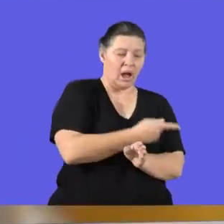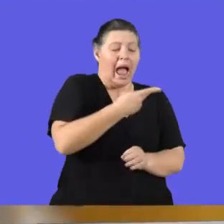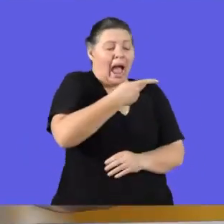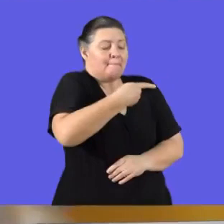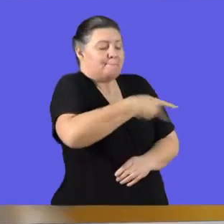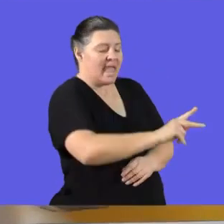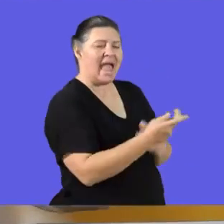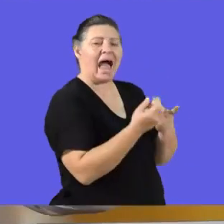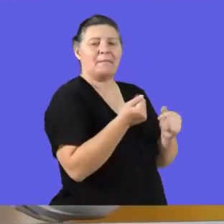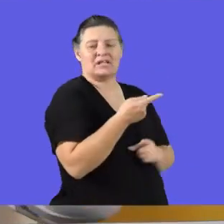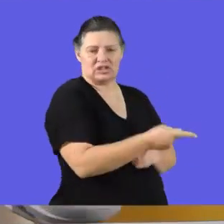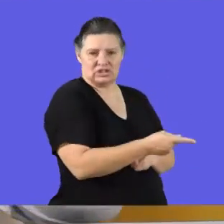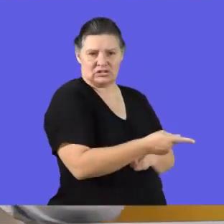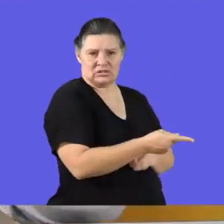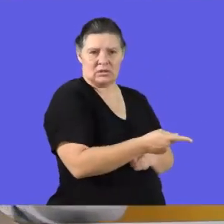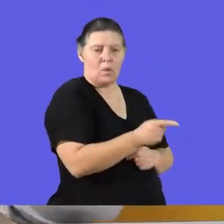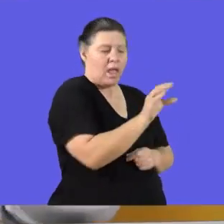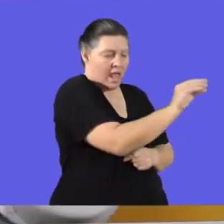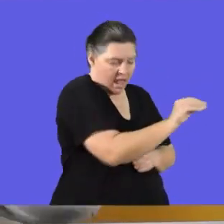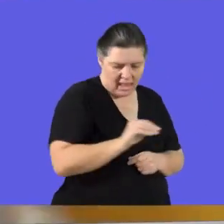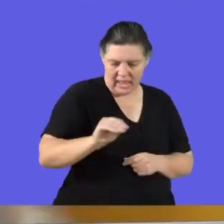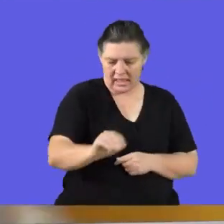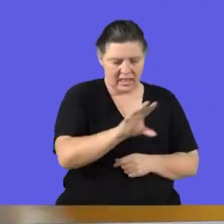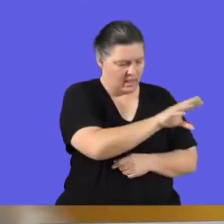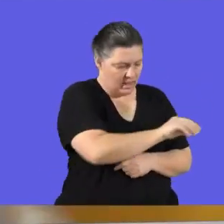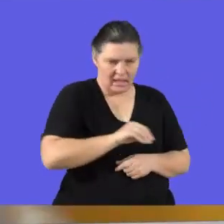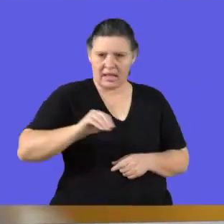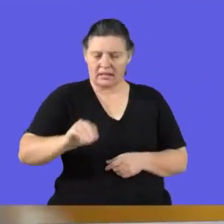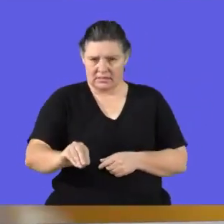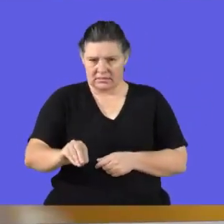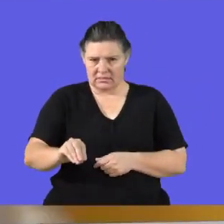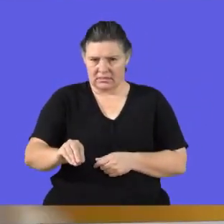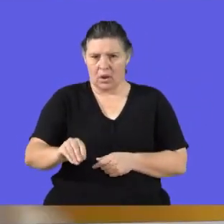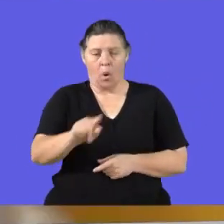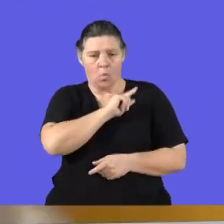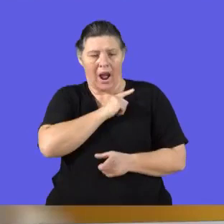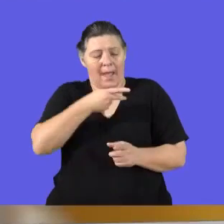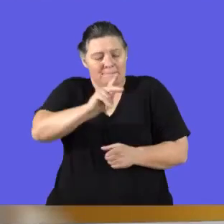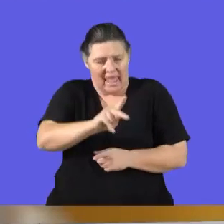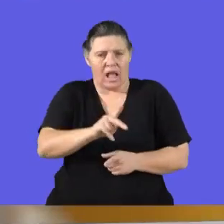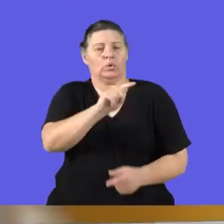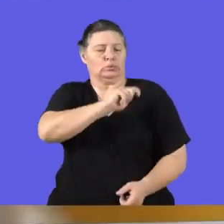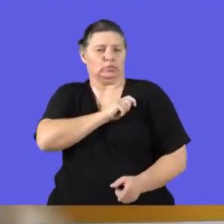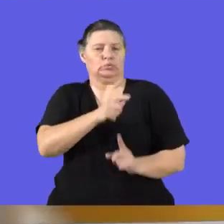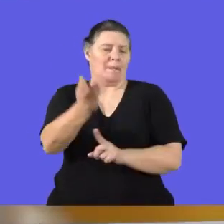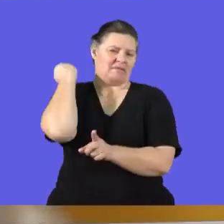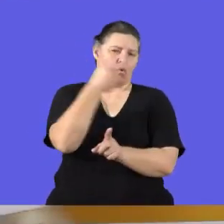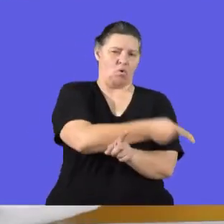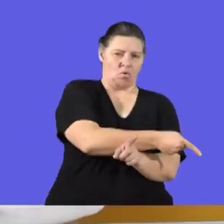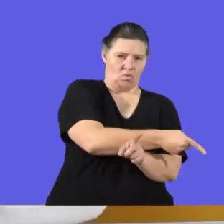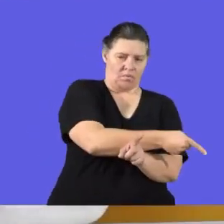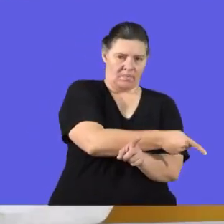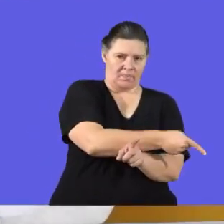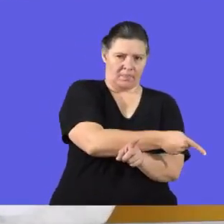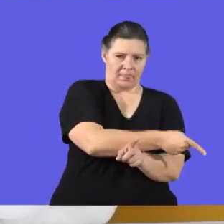the cost that we've paid for that asset is what we should always record the asset in the business